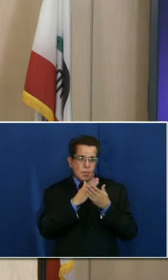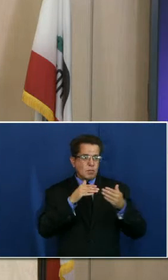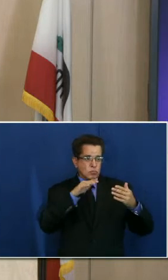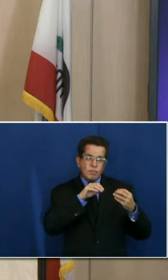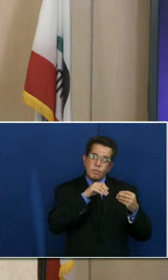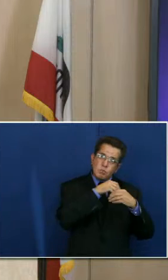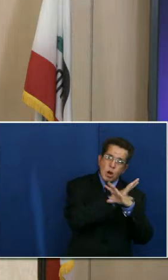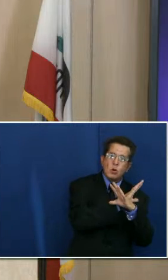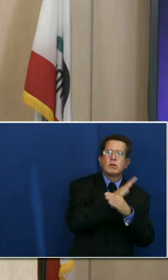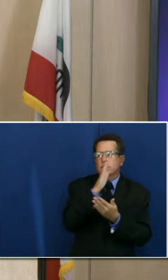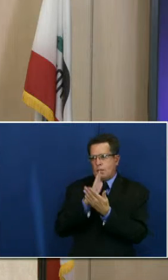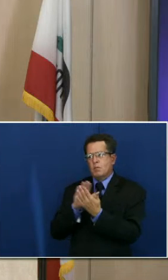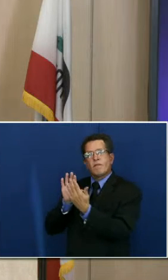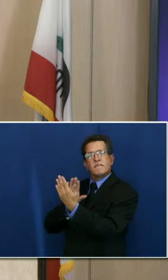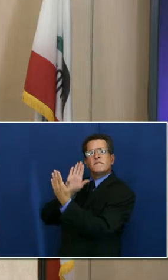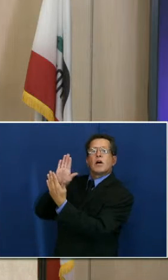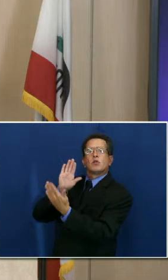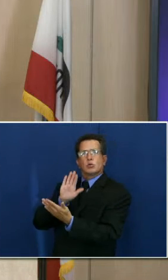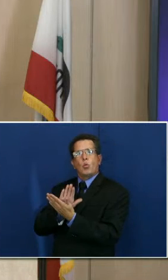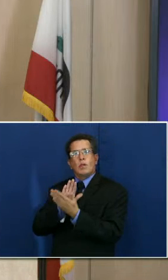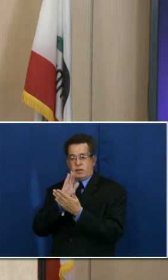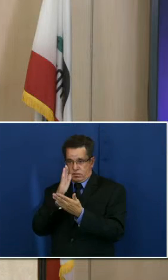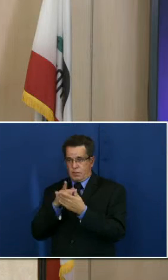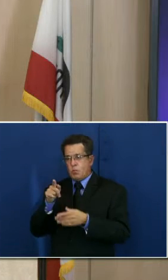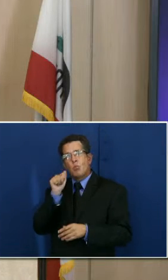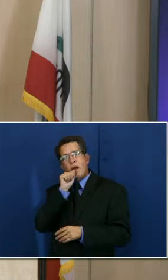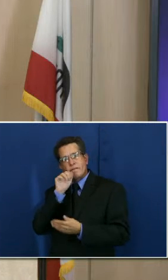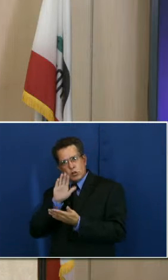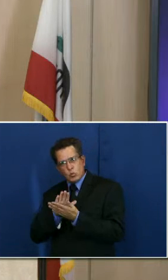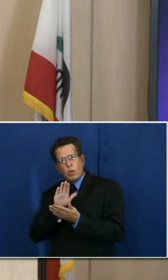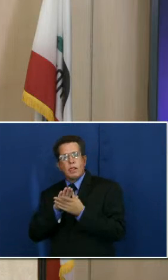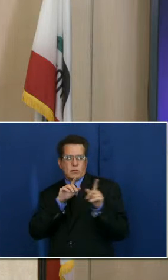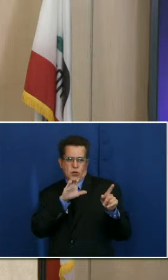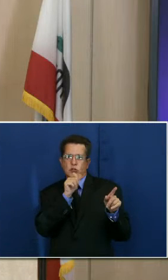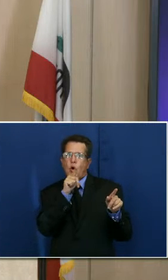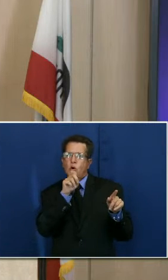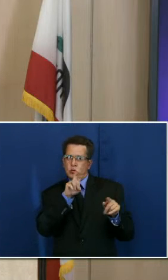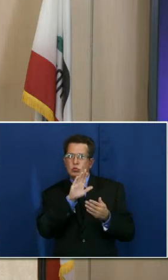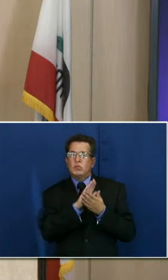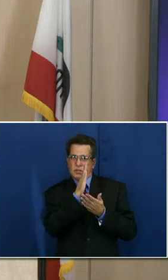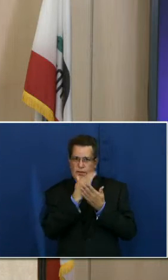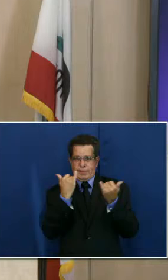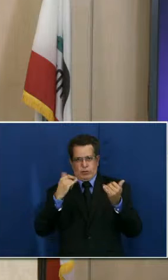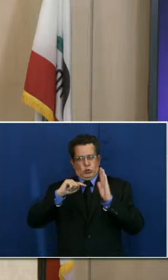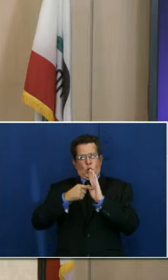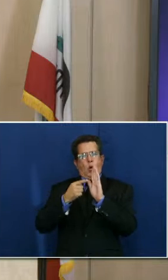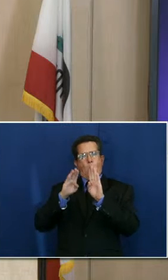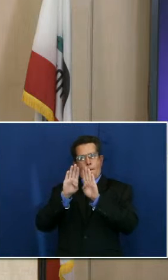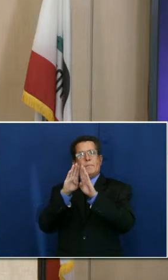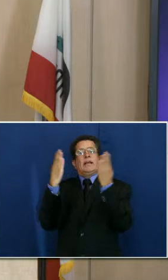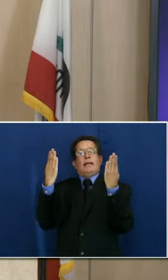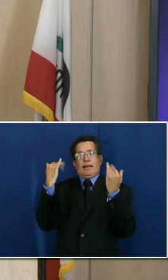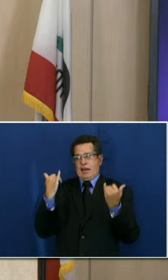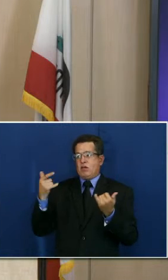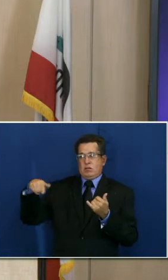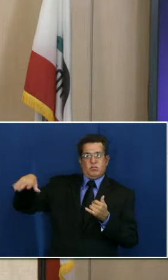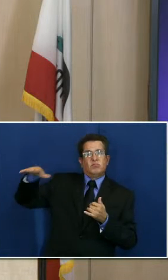scales. In addition to that, a number of charter and private schools have also reopened, and there are many more school districts that are in the process